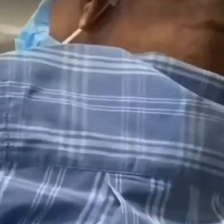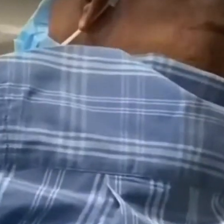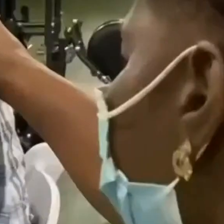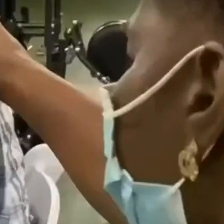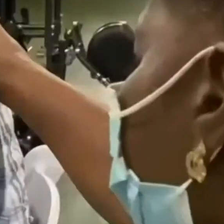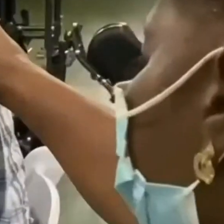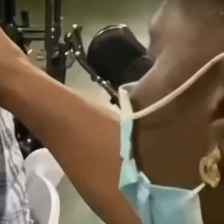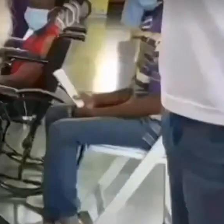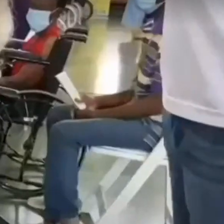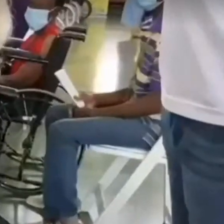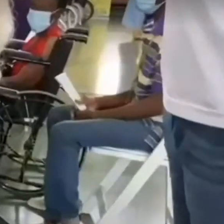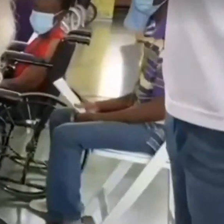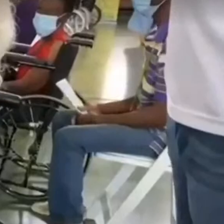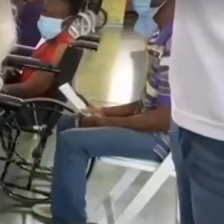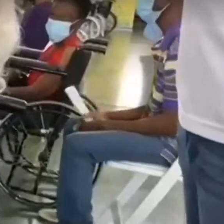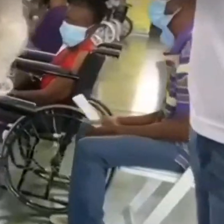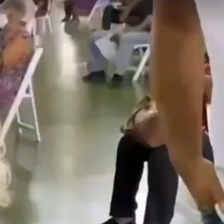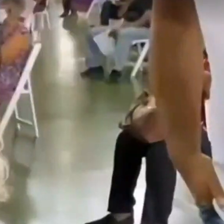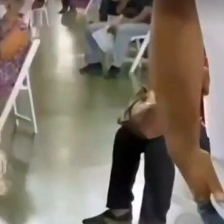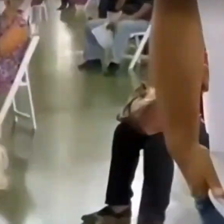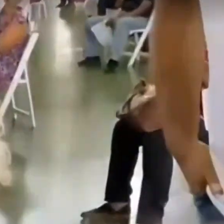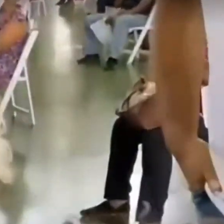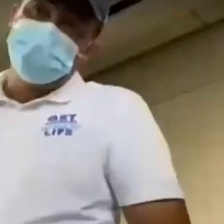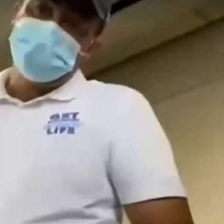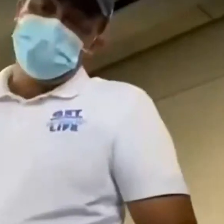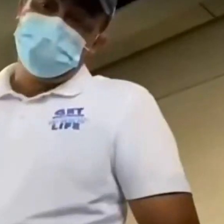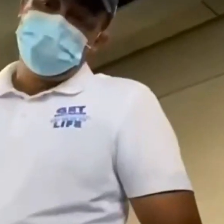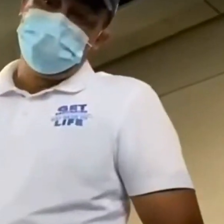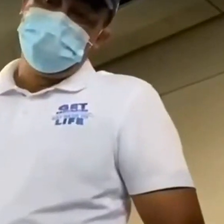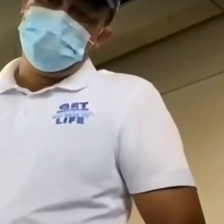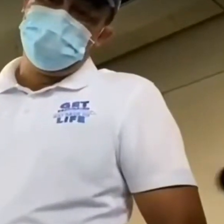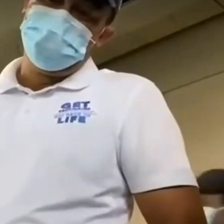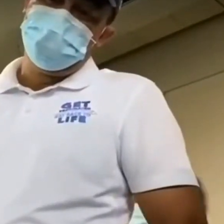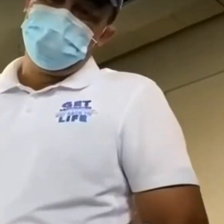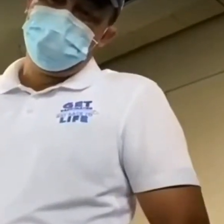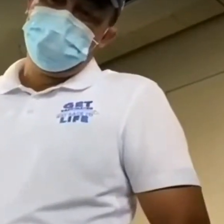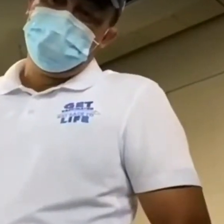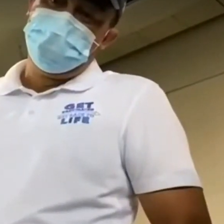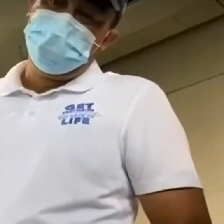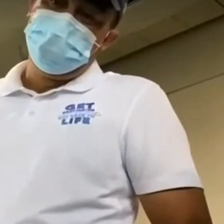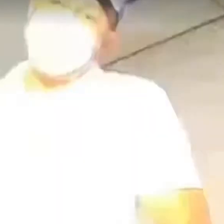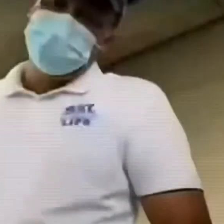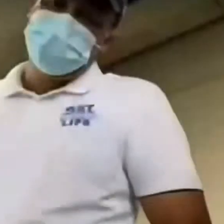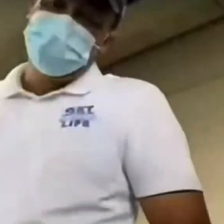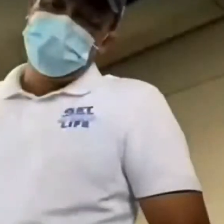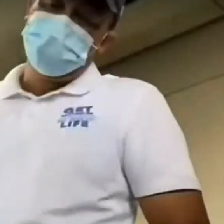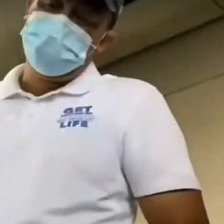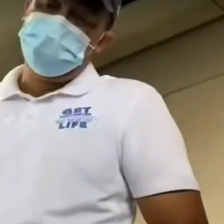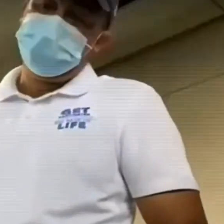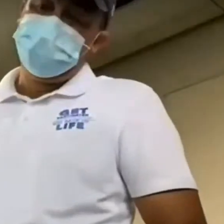a beautiful day, beautiful day, beautiful day.